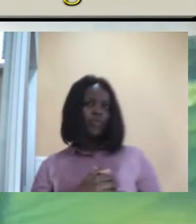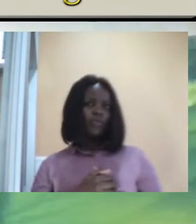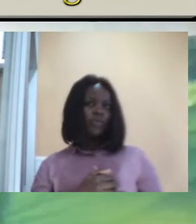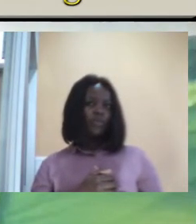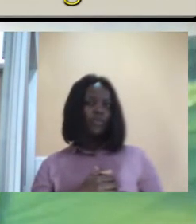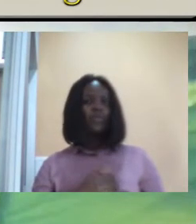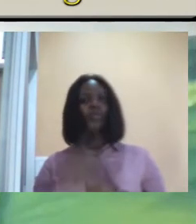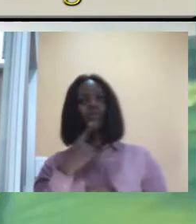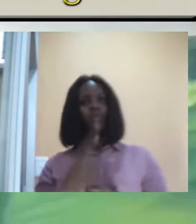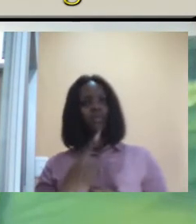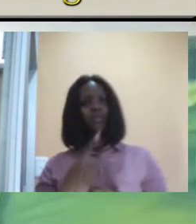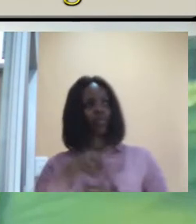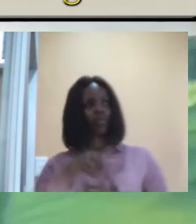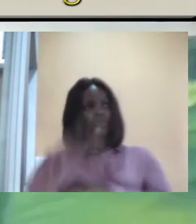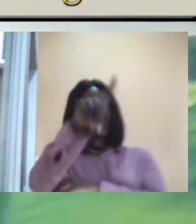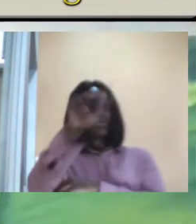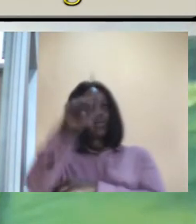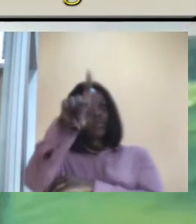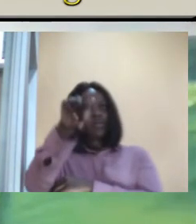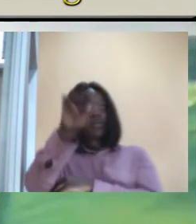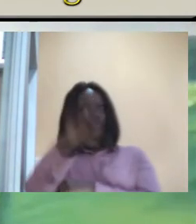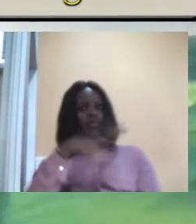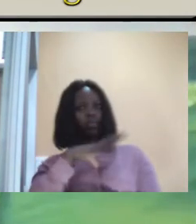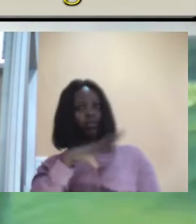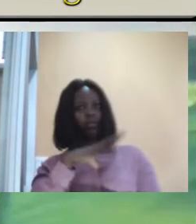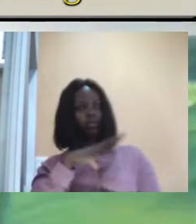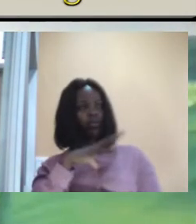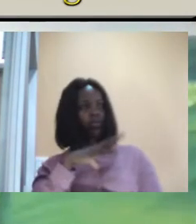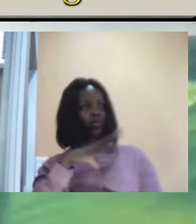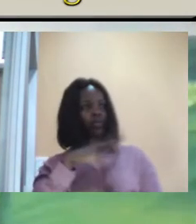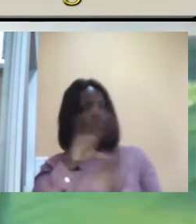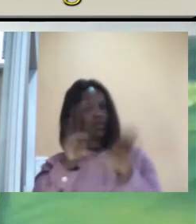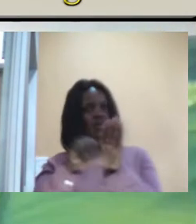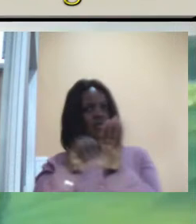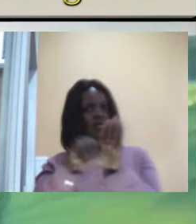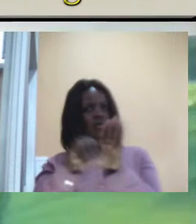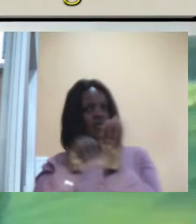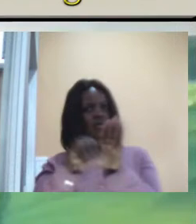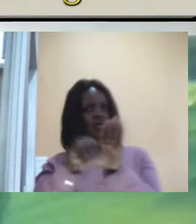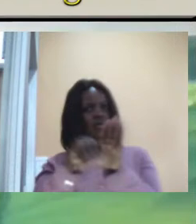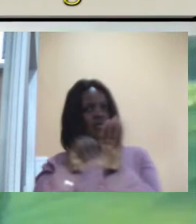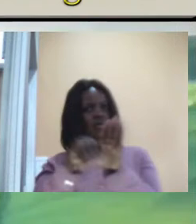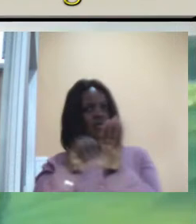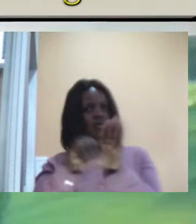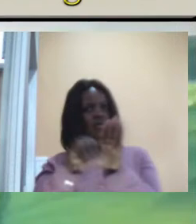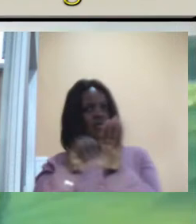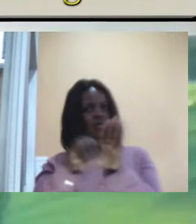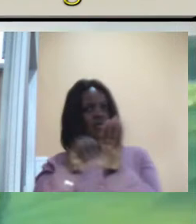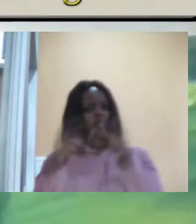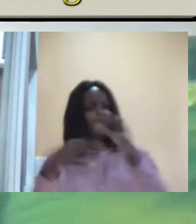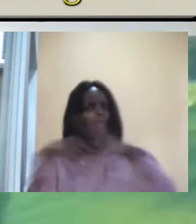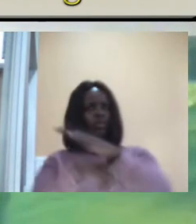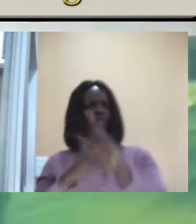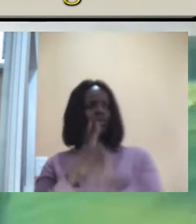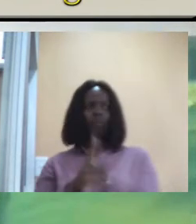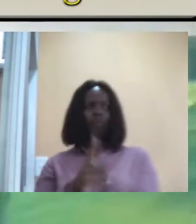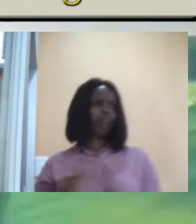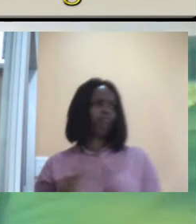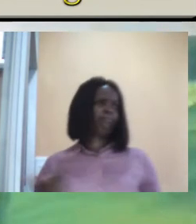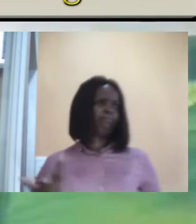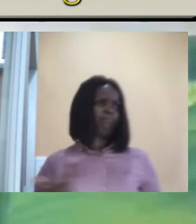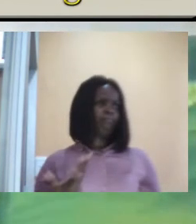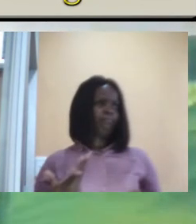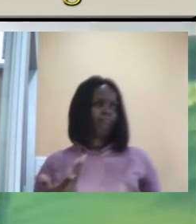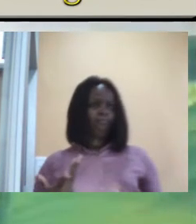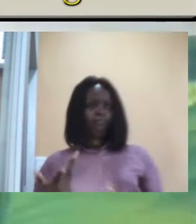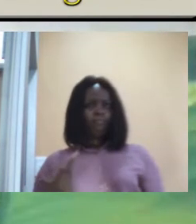said, Honourable Papas, we note that we are part of the debate, but there is nothing that I can go further to respond to. With